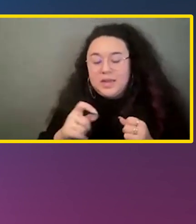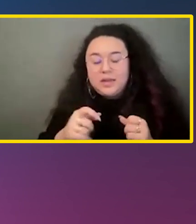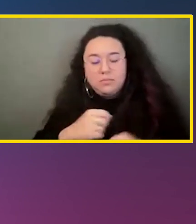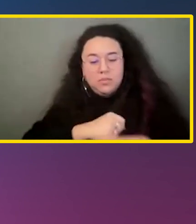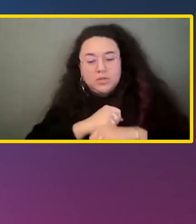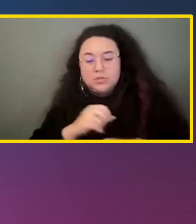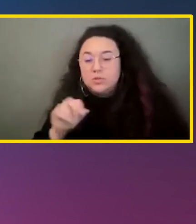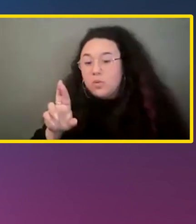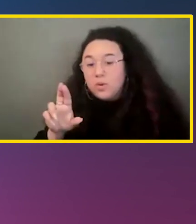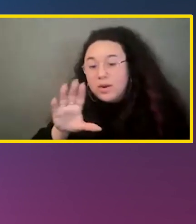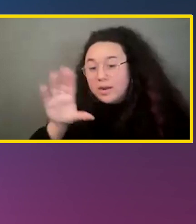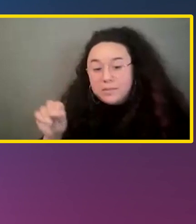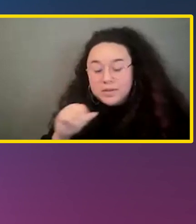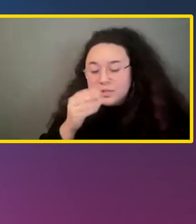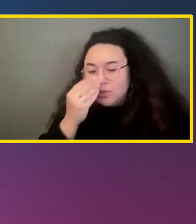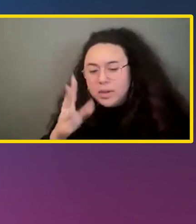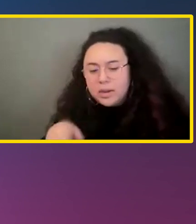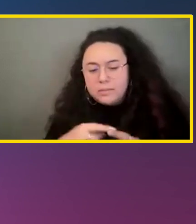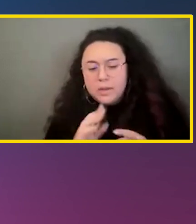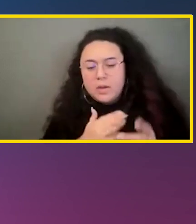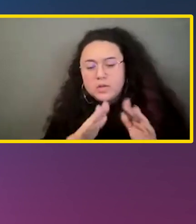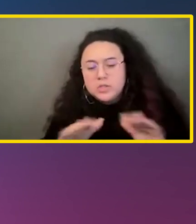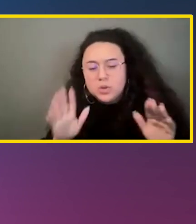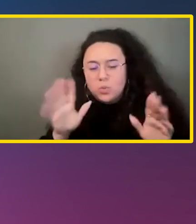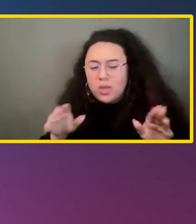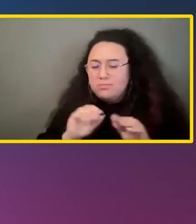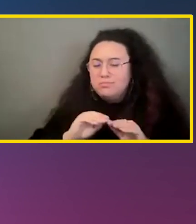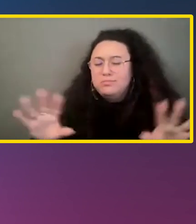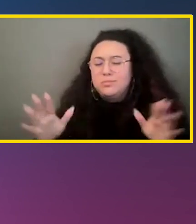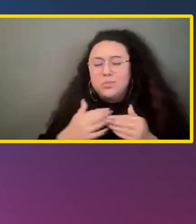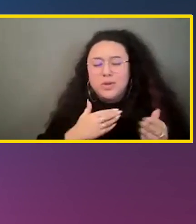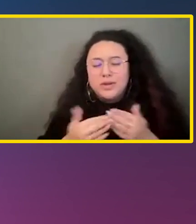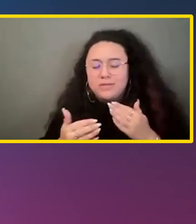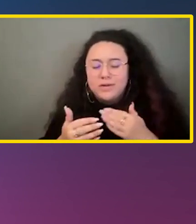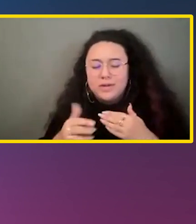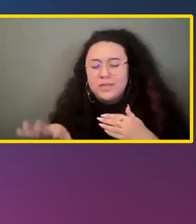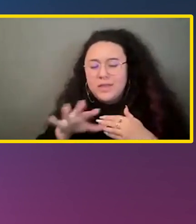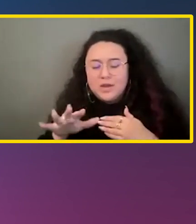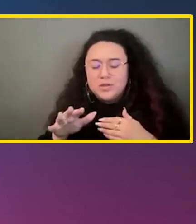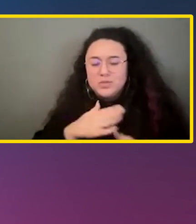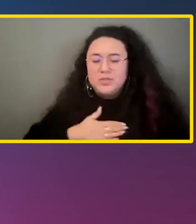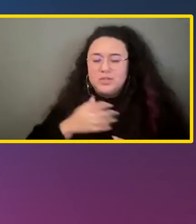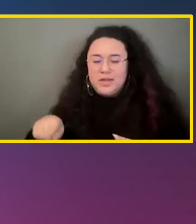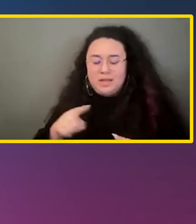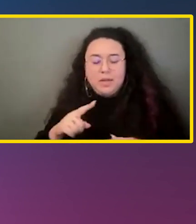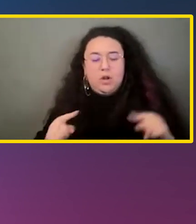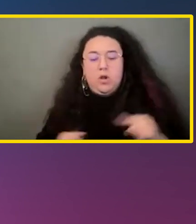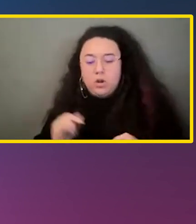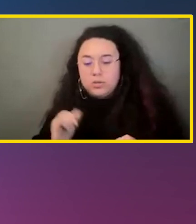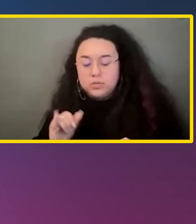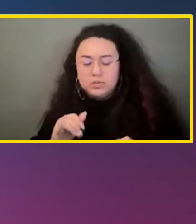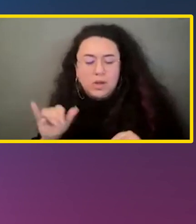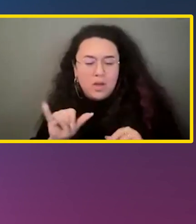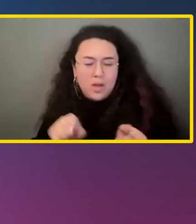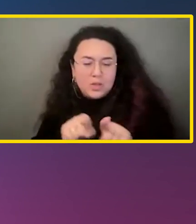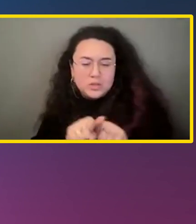companies will not care about our children, will put whatever out there to entertain them and then harm them. Because I've also had this conversation with my kids.